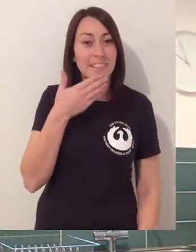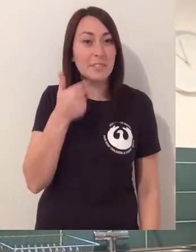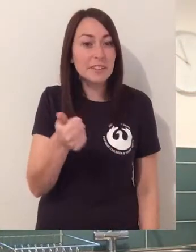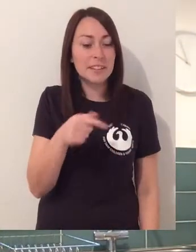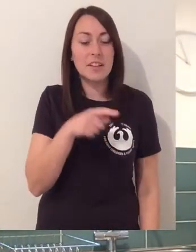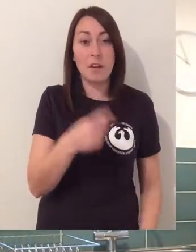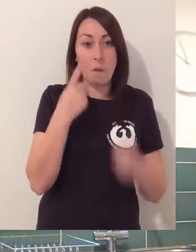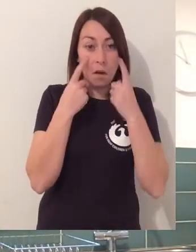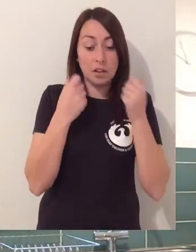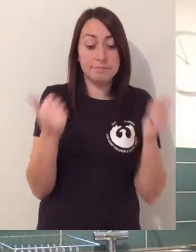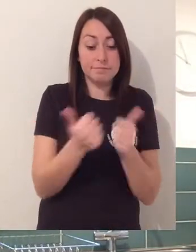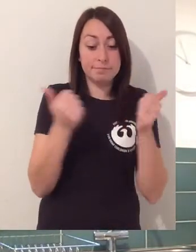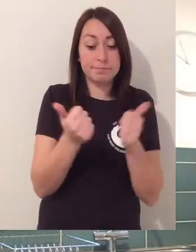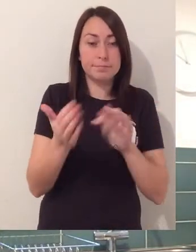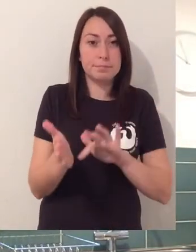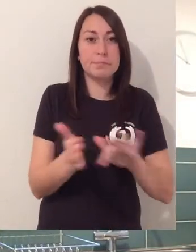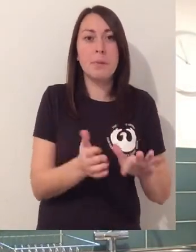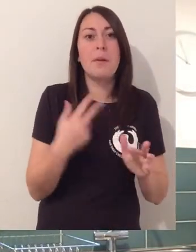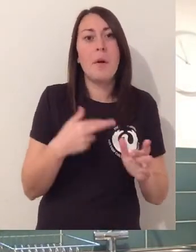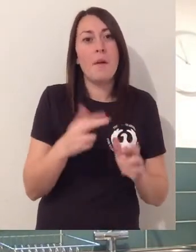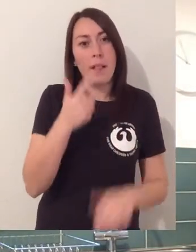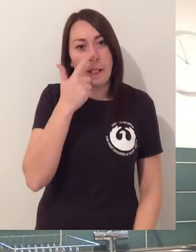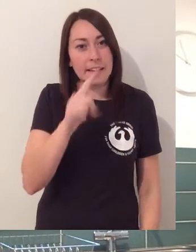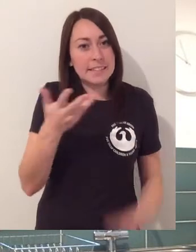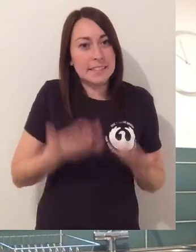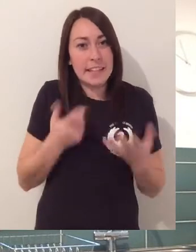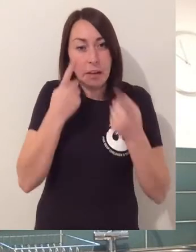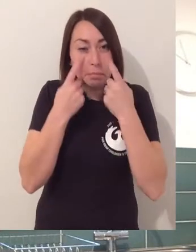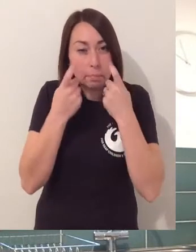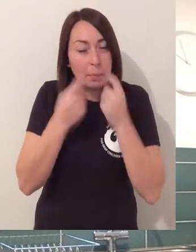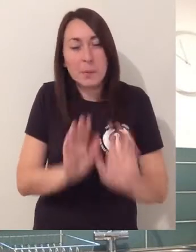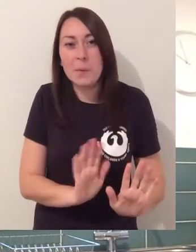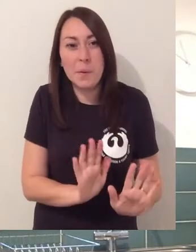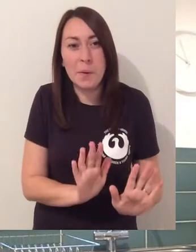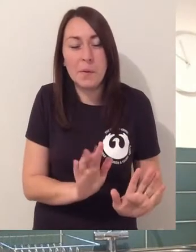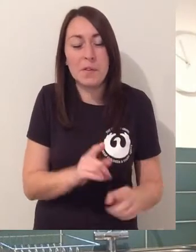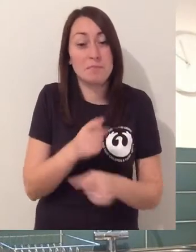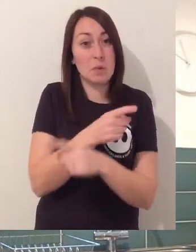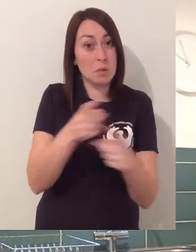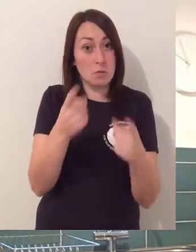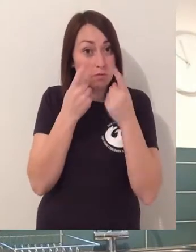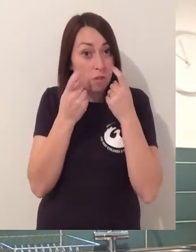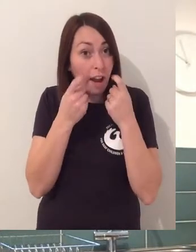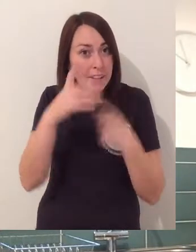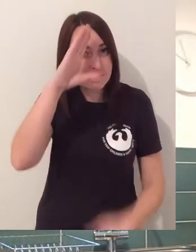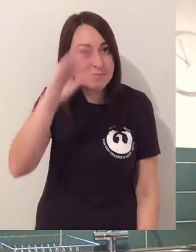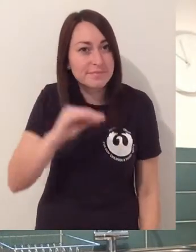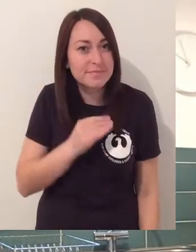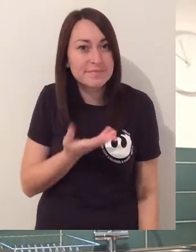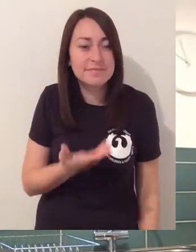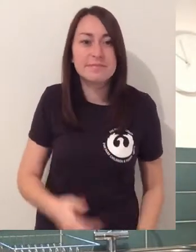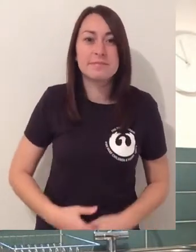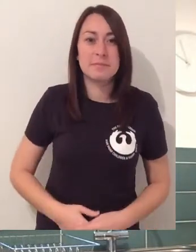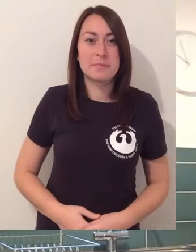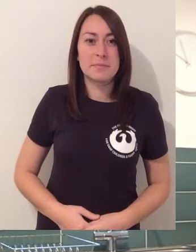Lovely, so that's all our onion chopped. Luckily I haven't cried today. How have you guys done at home? Let me know. So what we are going to